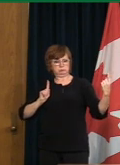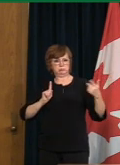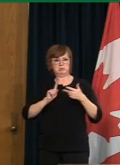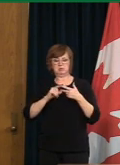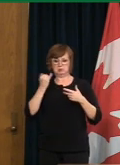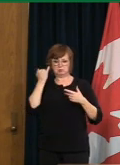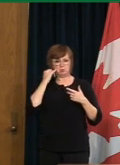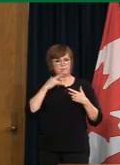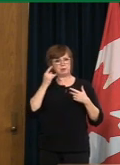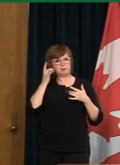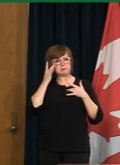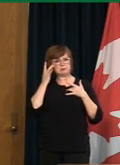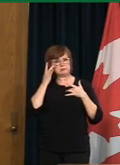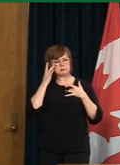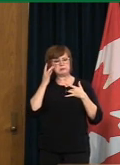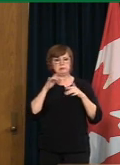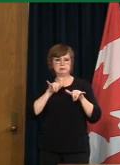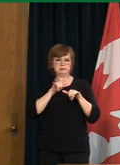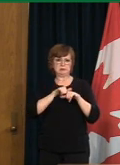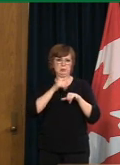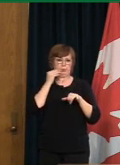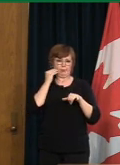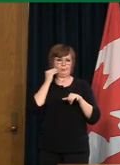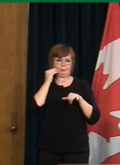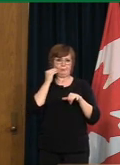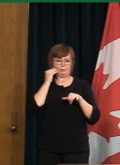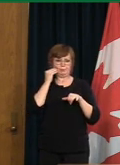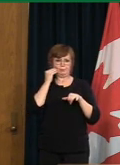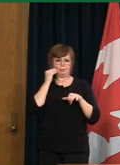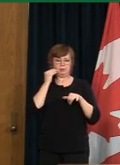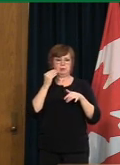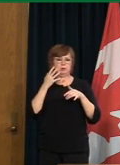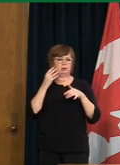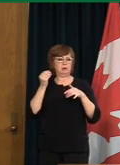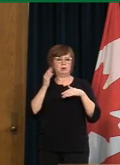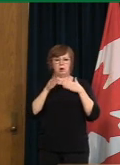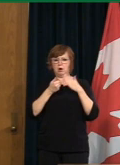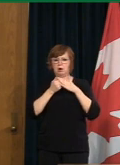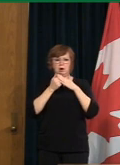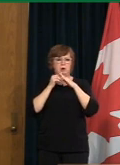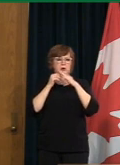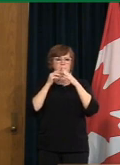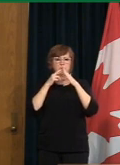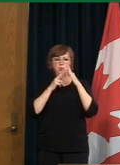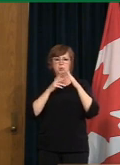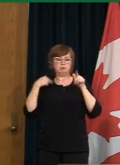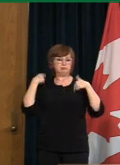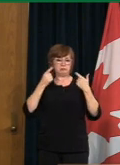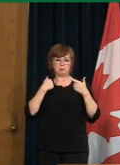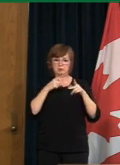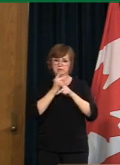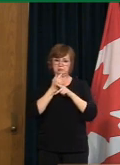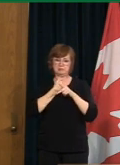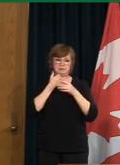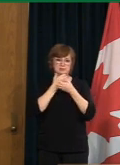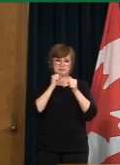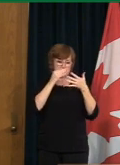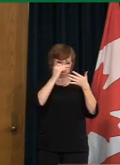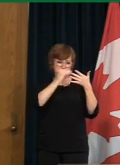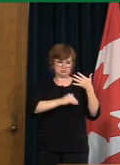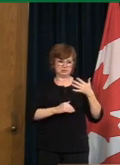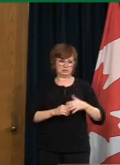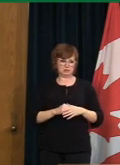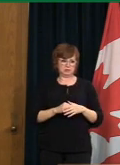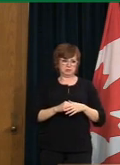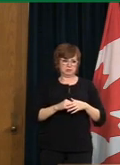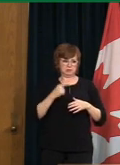have kept ourselves and our family members safe. And I know for many, including myself, this